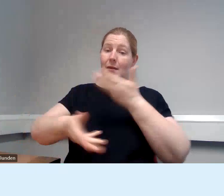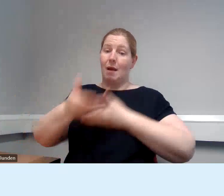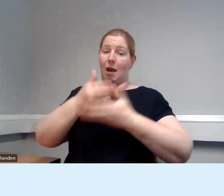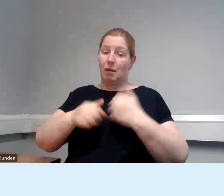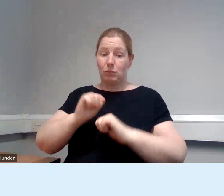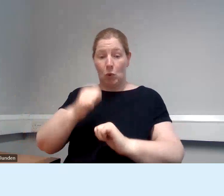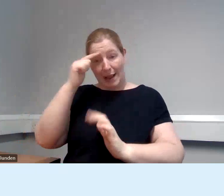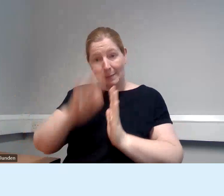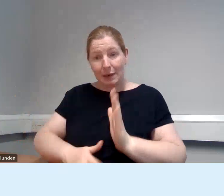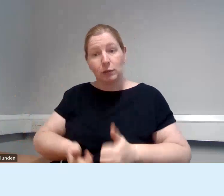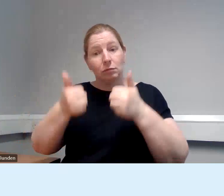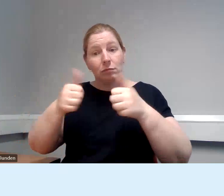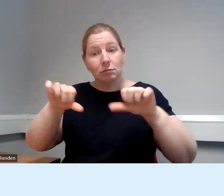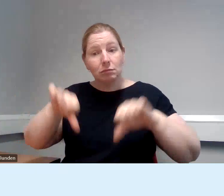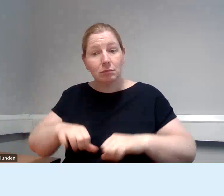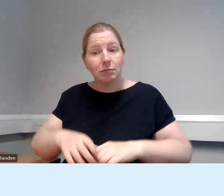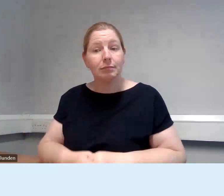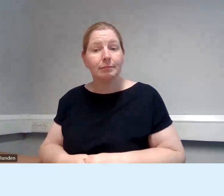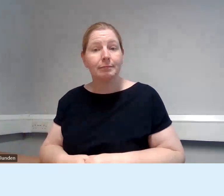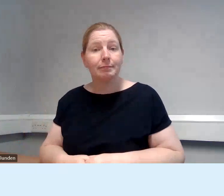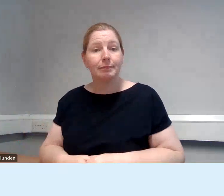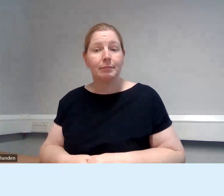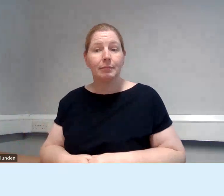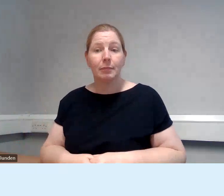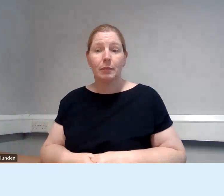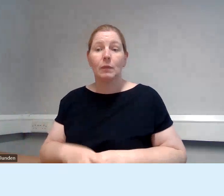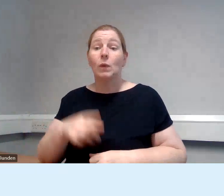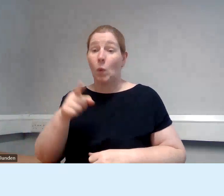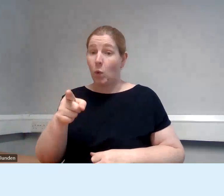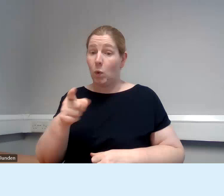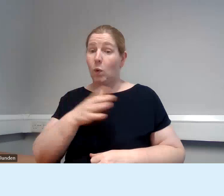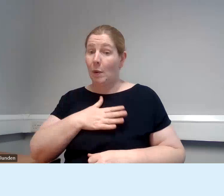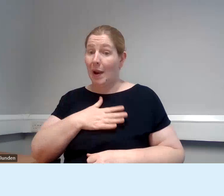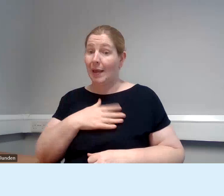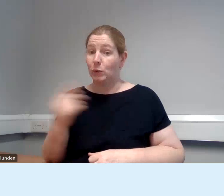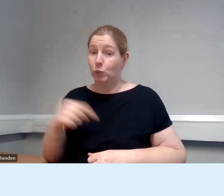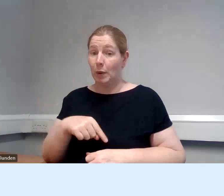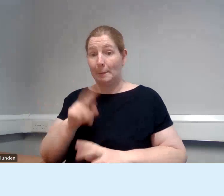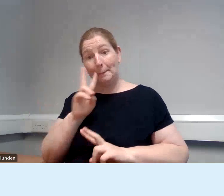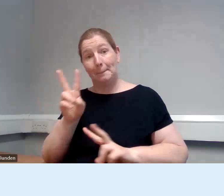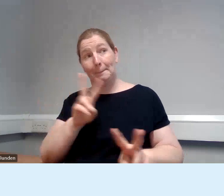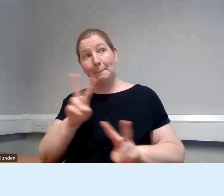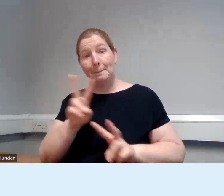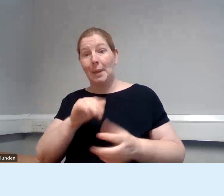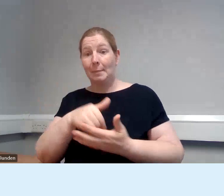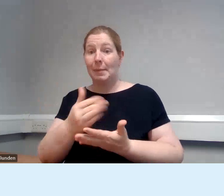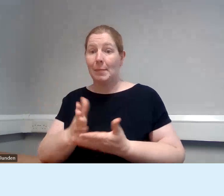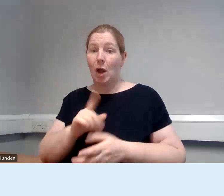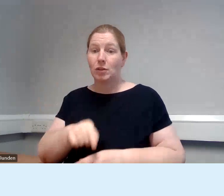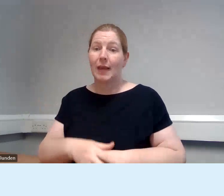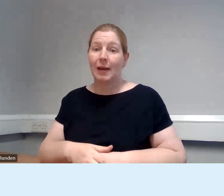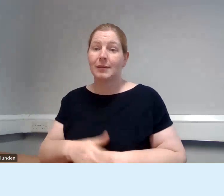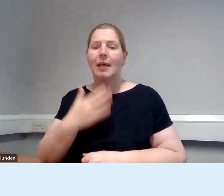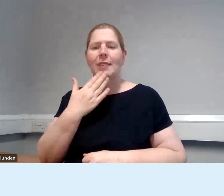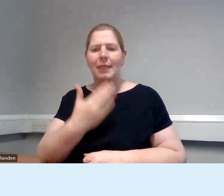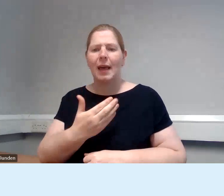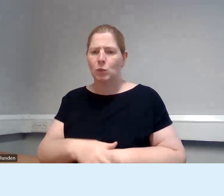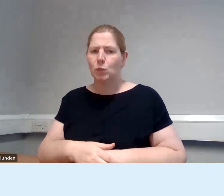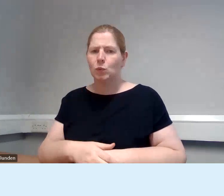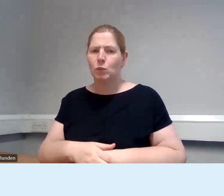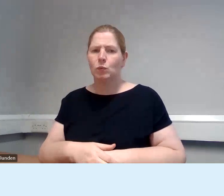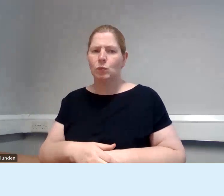too. That would be great. It'd be good to be able to come along to that perhaps as well, to be part of that. Thank you. That's really